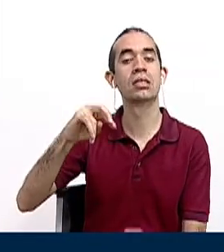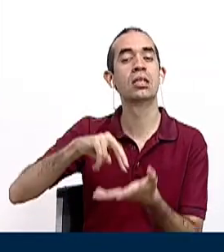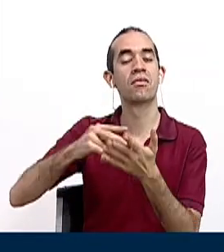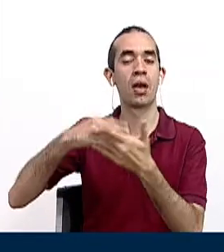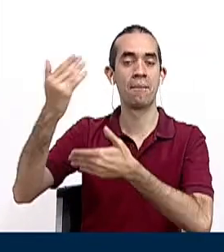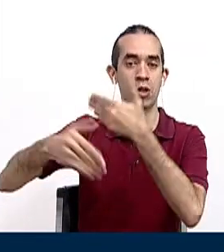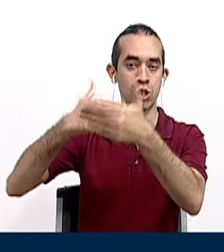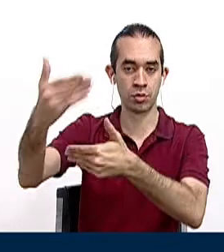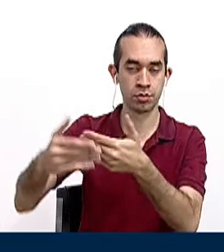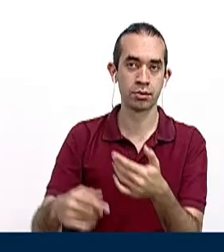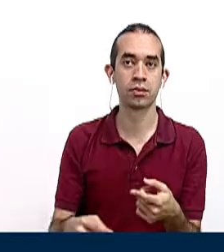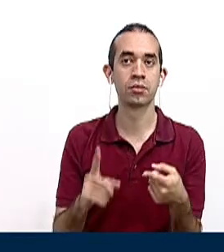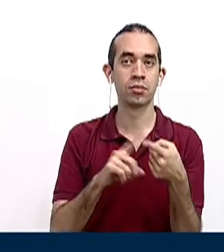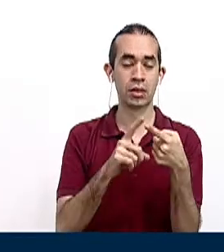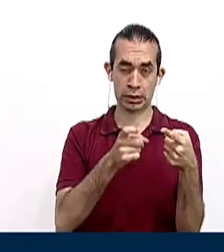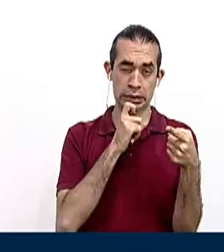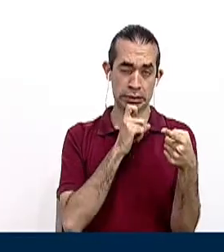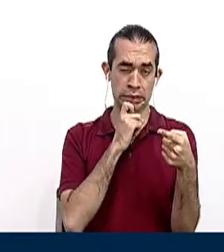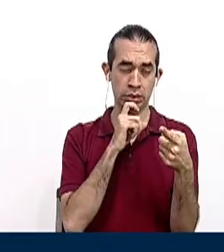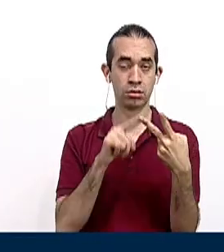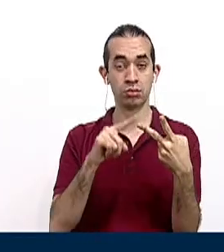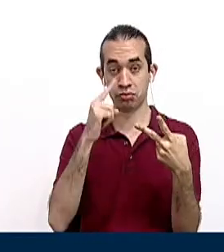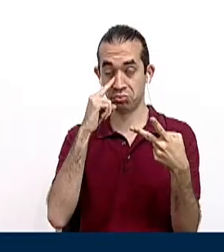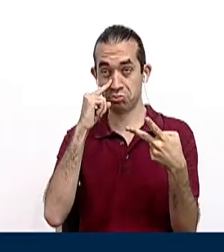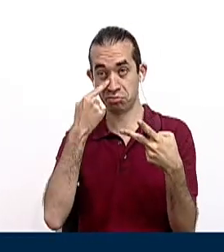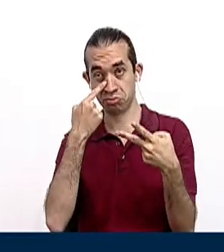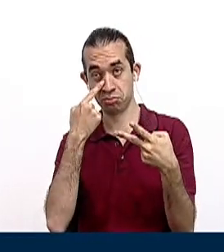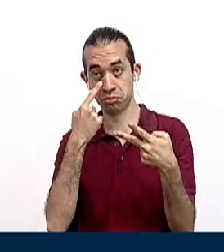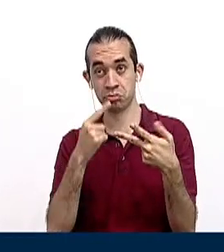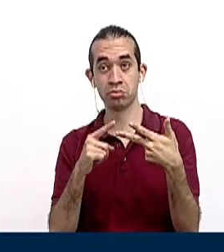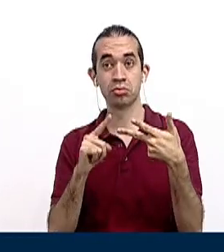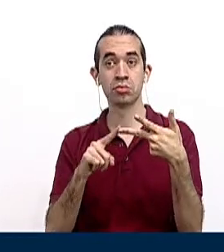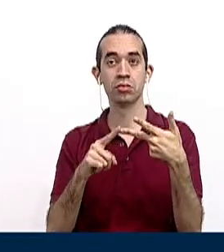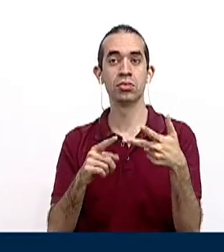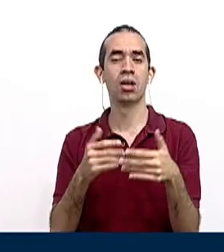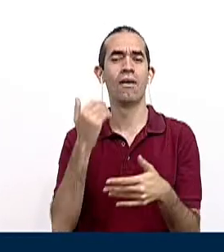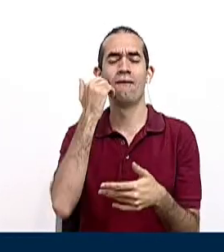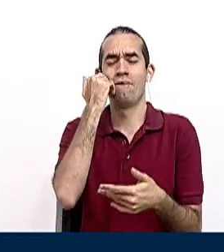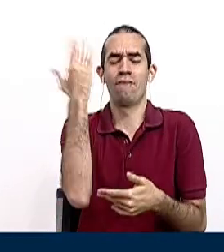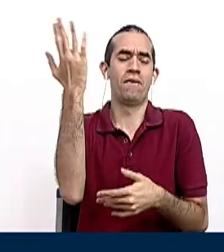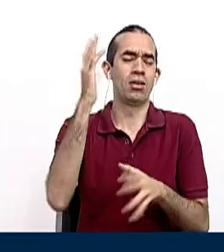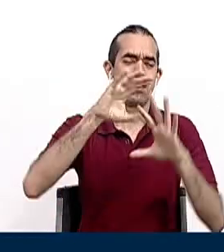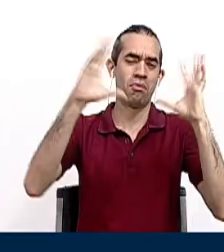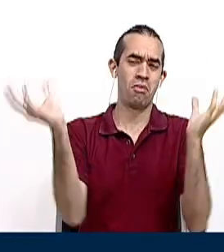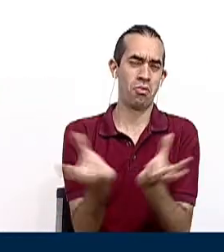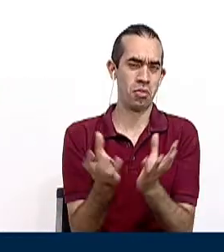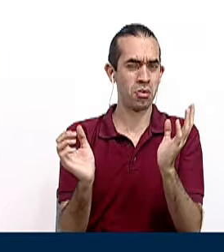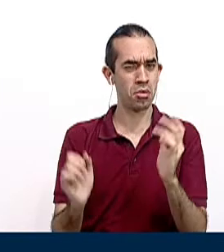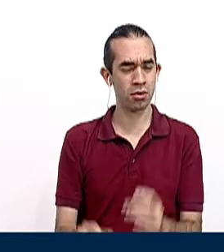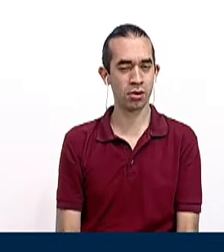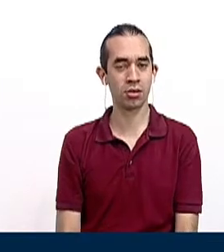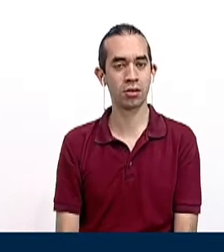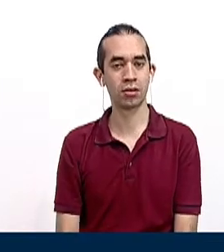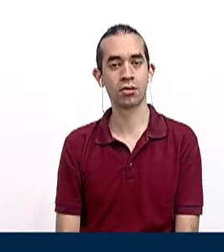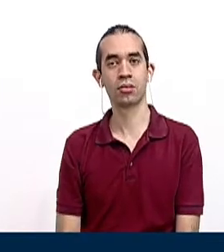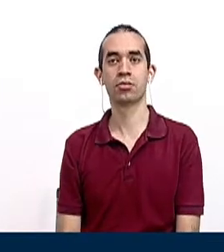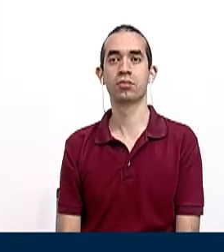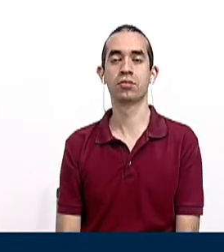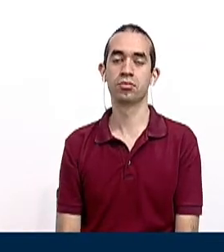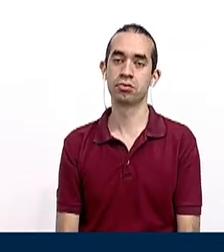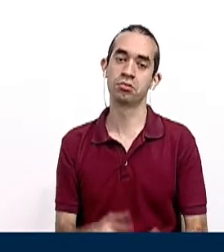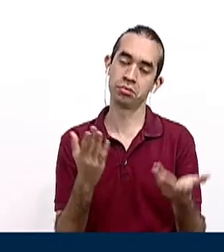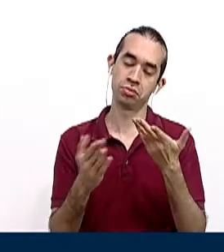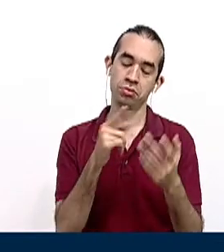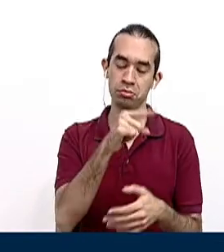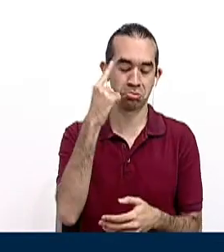quite difficult. Was it a boring experience? Or was it the easiest one could imagine? Maybe you